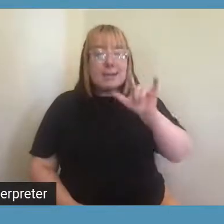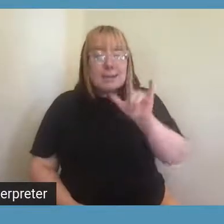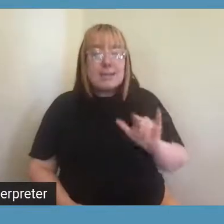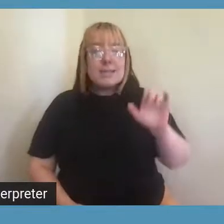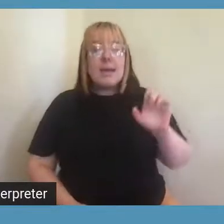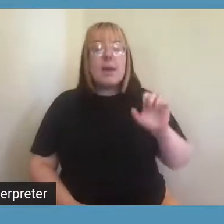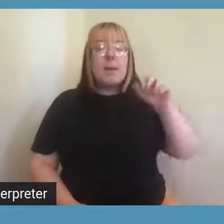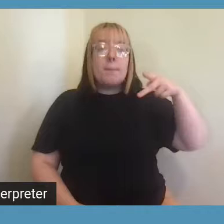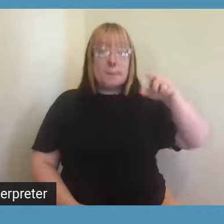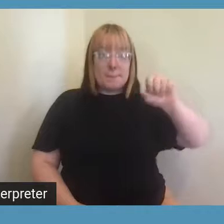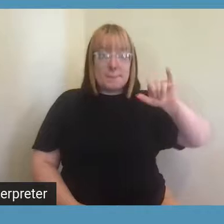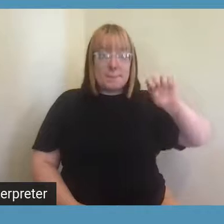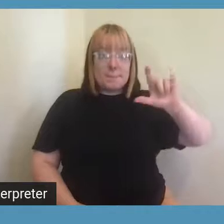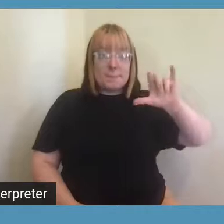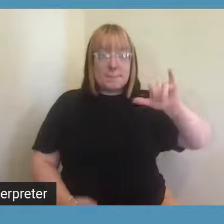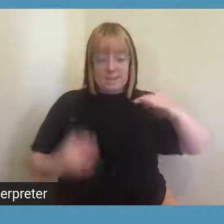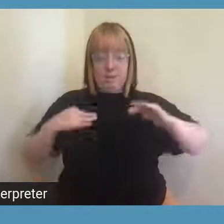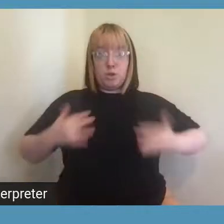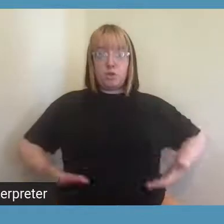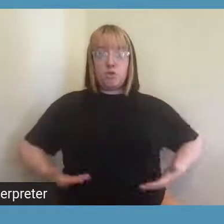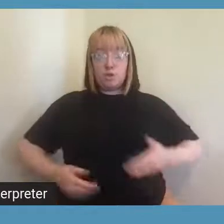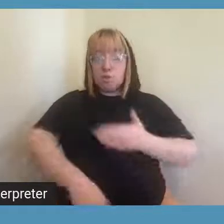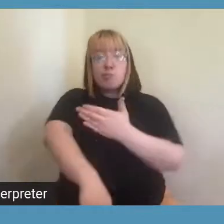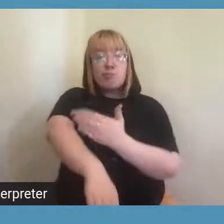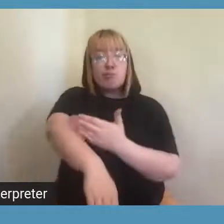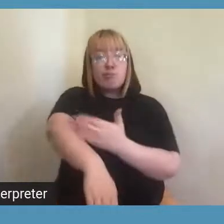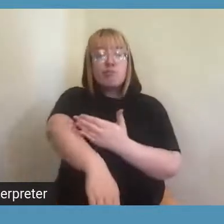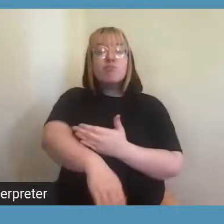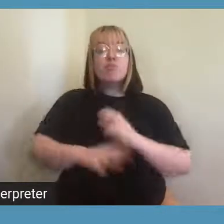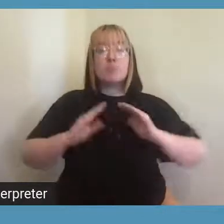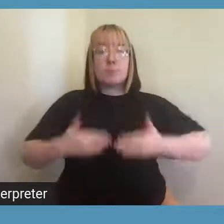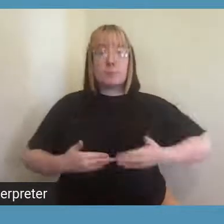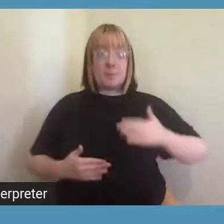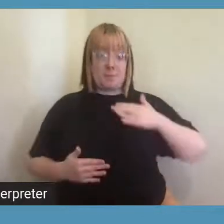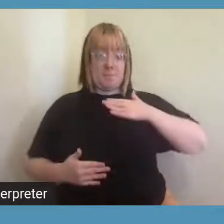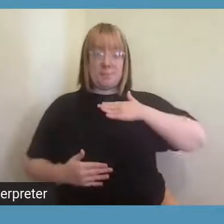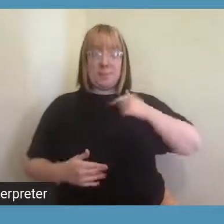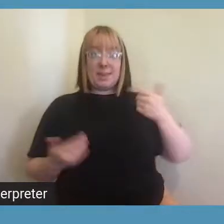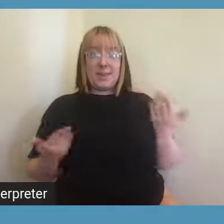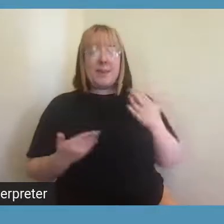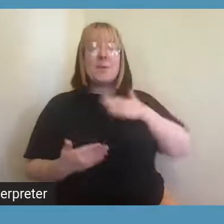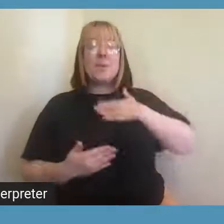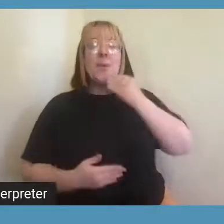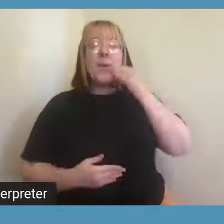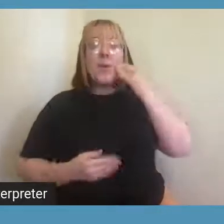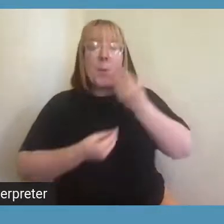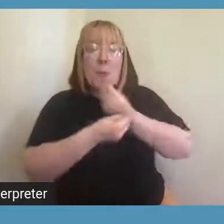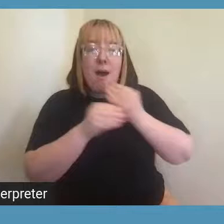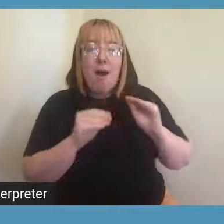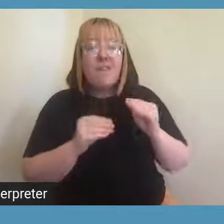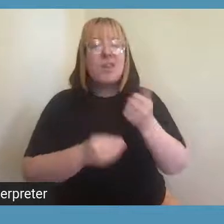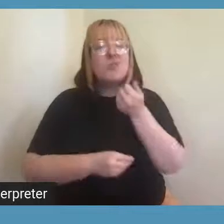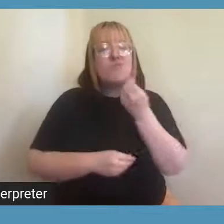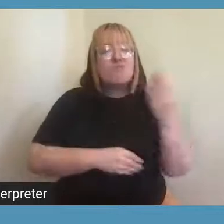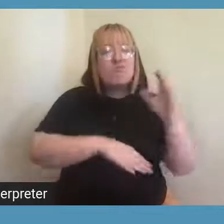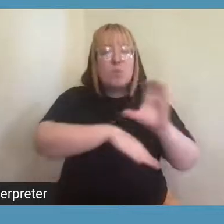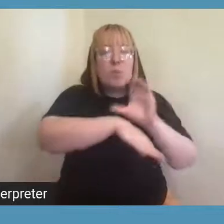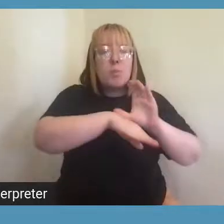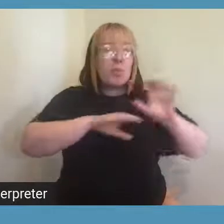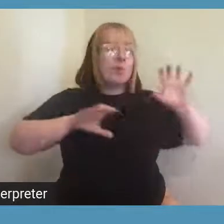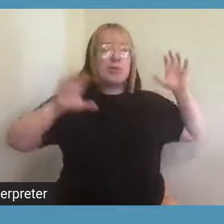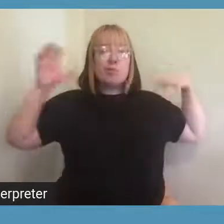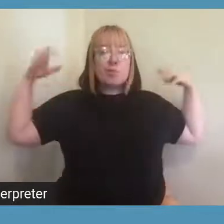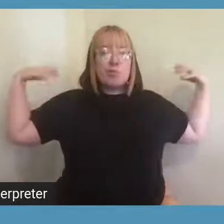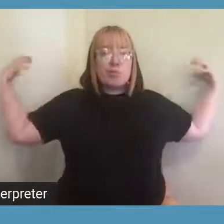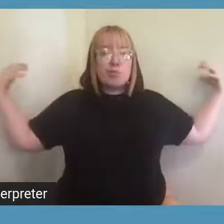patterned blouse, and I'm sitting in front of a backdrop of my home office, which consists of a desk and a few computers behind me. As